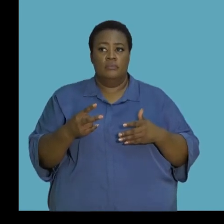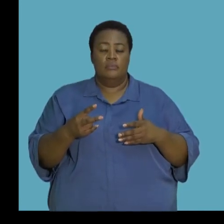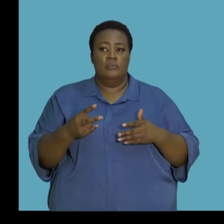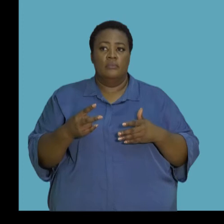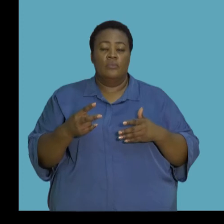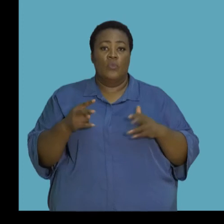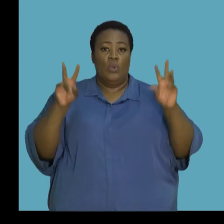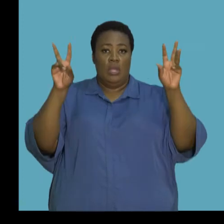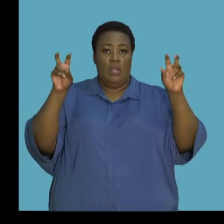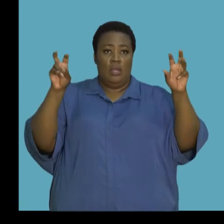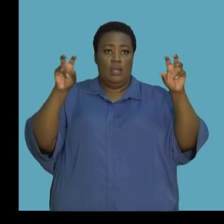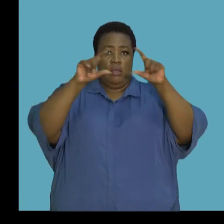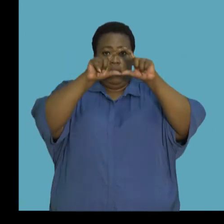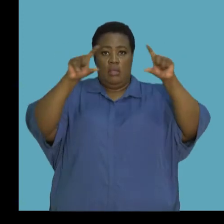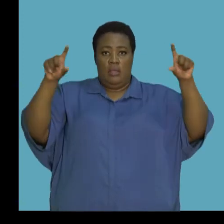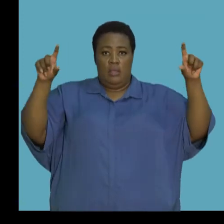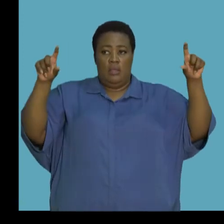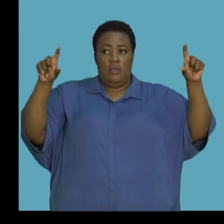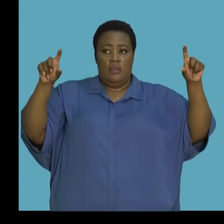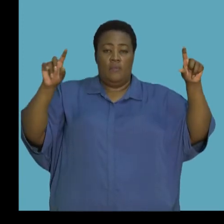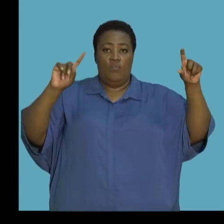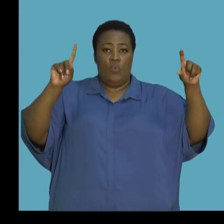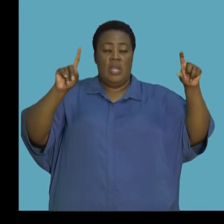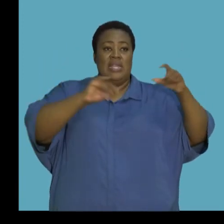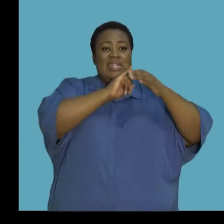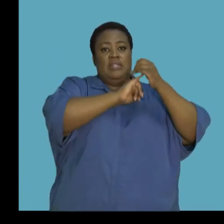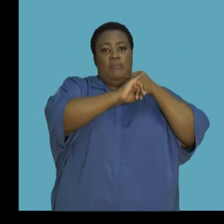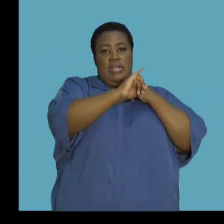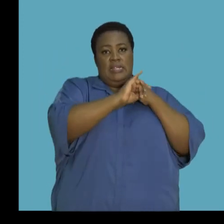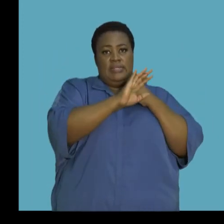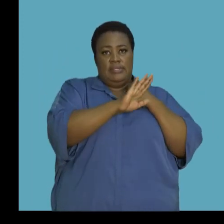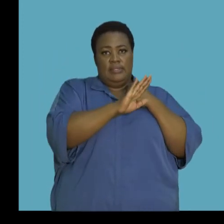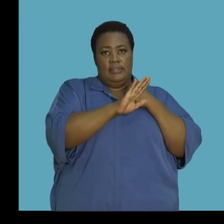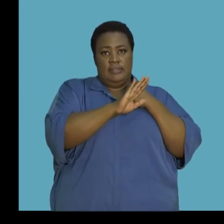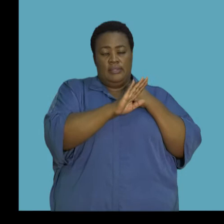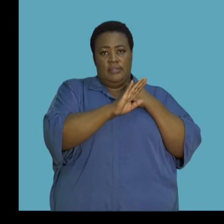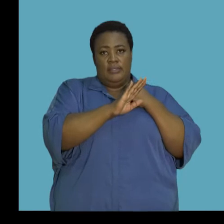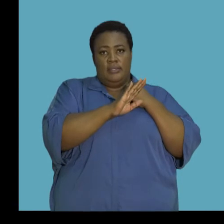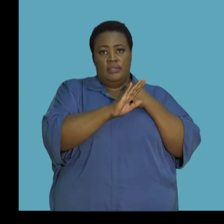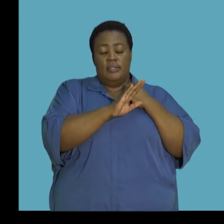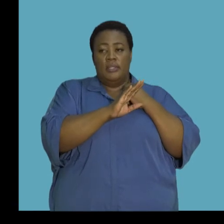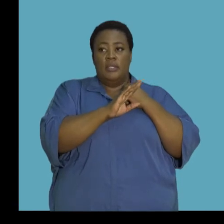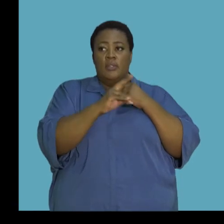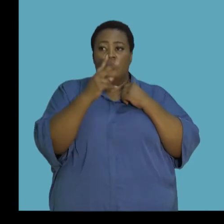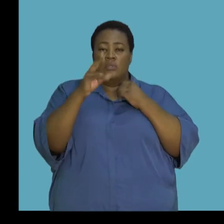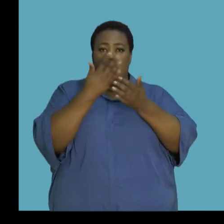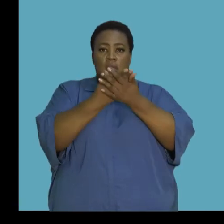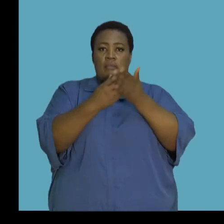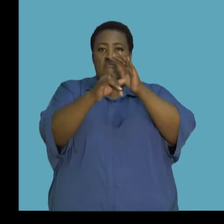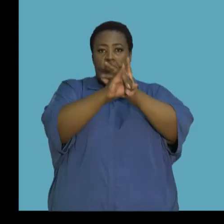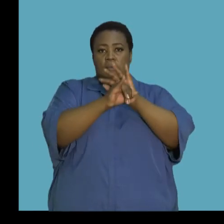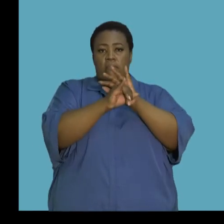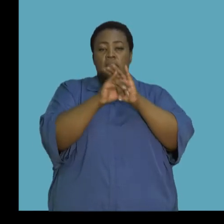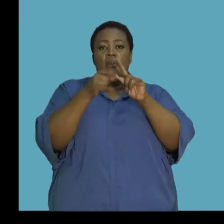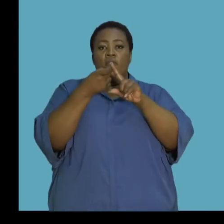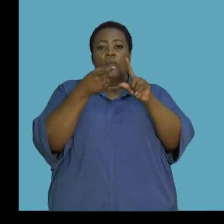often in the table headings, are your independent variable. And we look at that in the